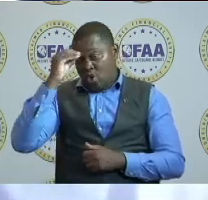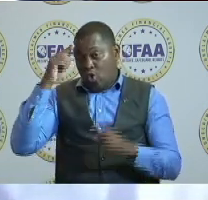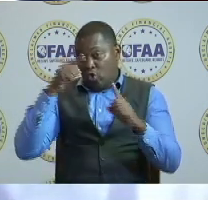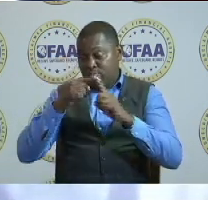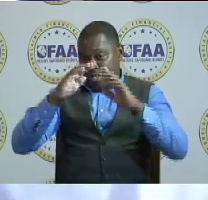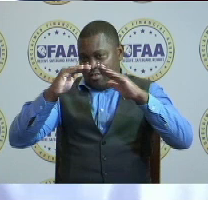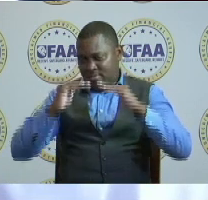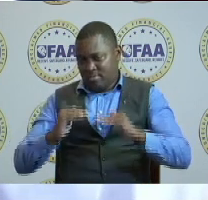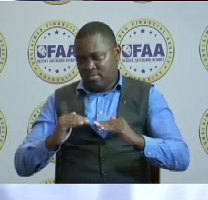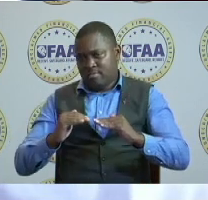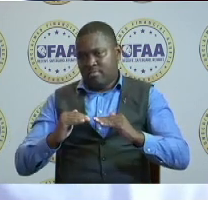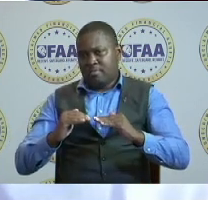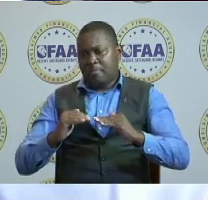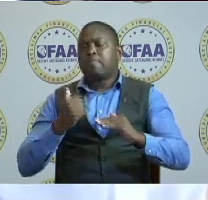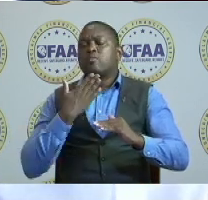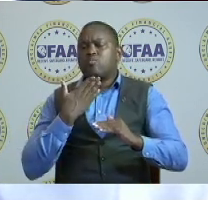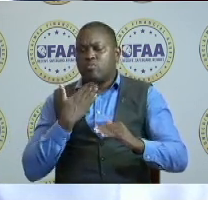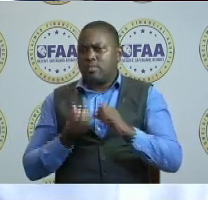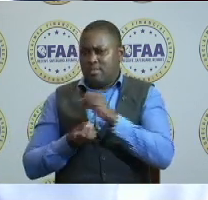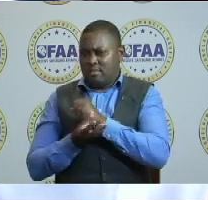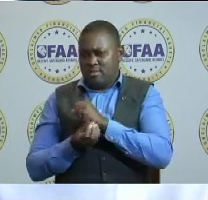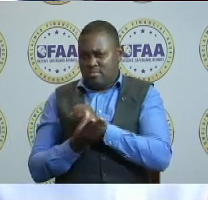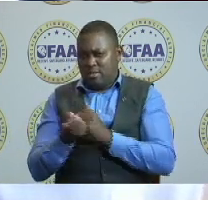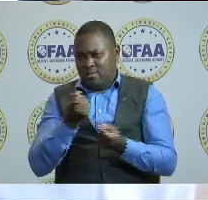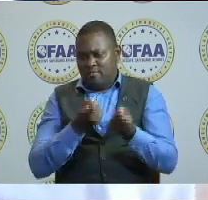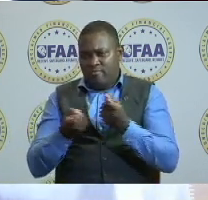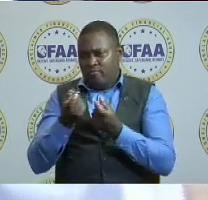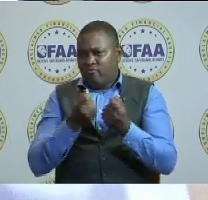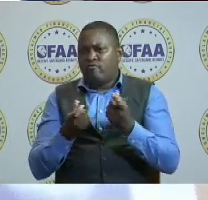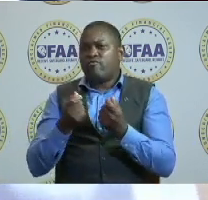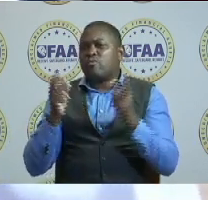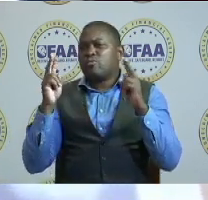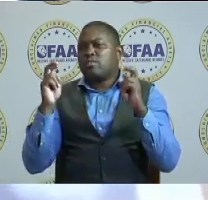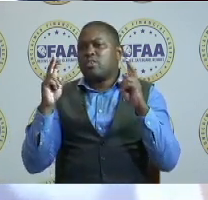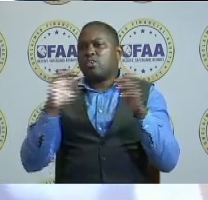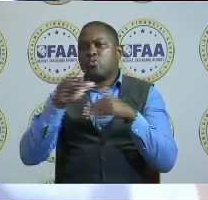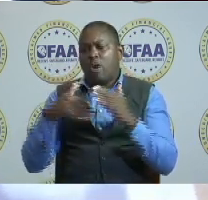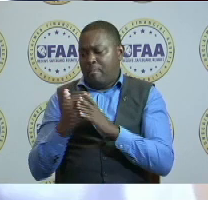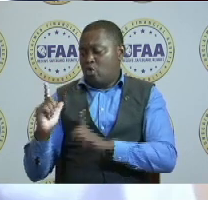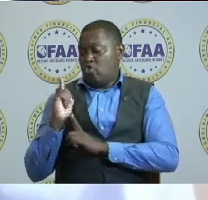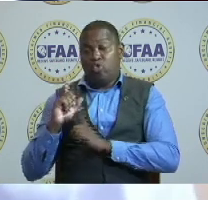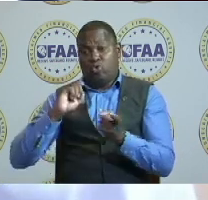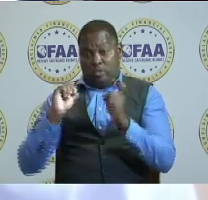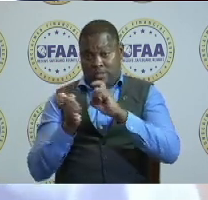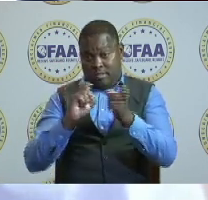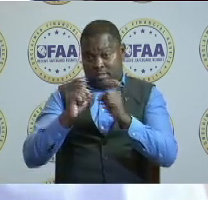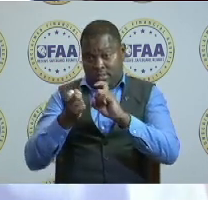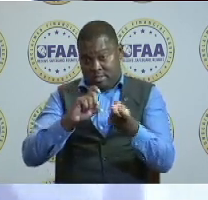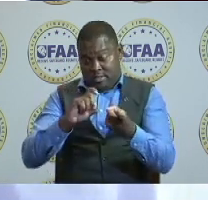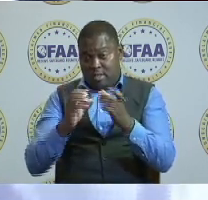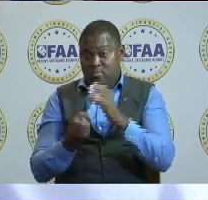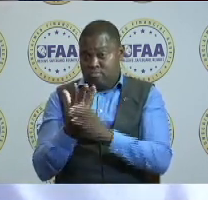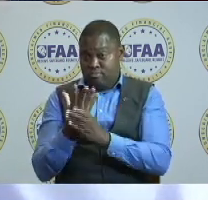I've indicated, let me just mention a few issues regarding the legislative amendments that arise from